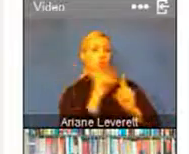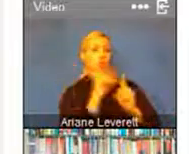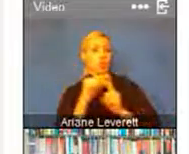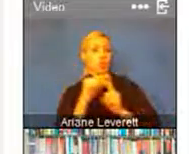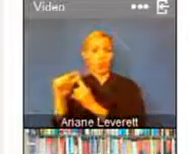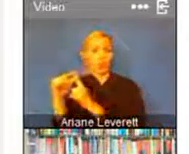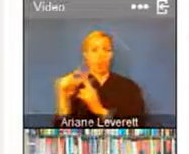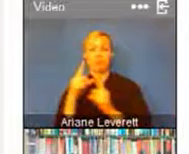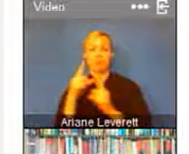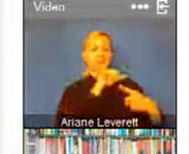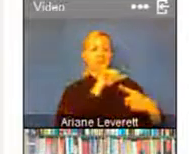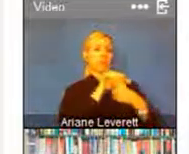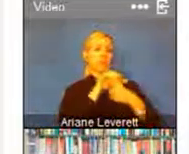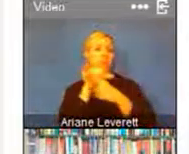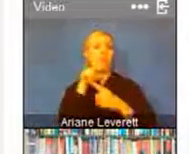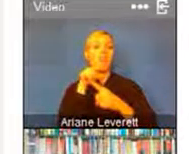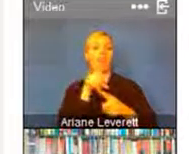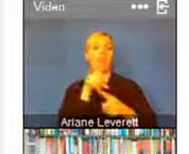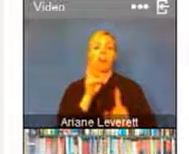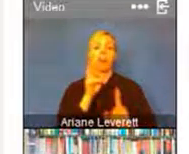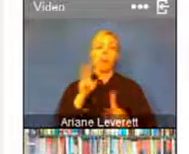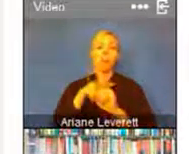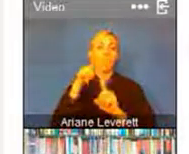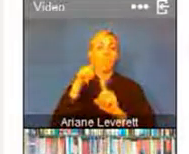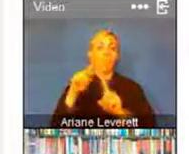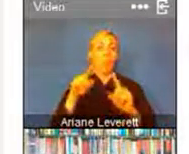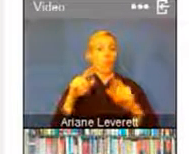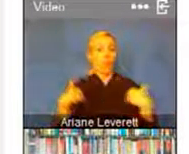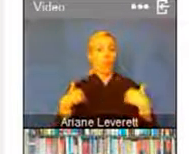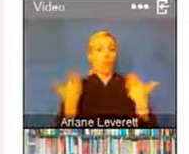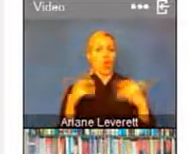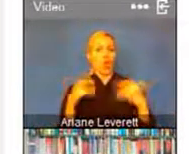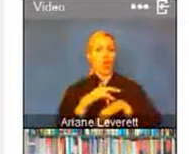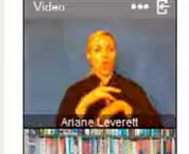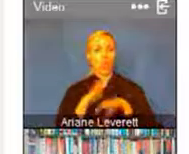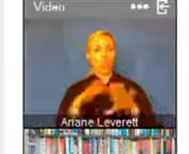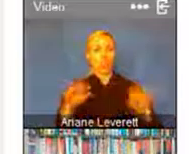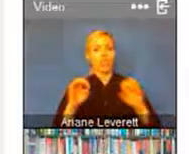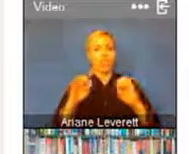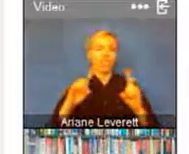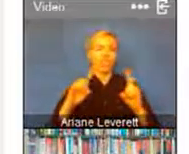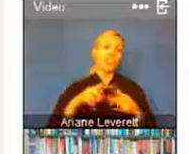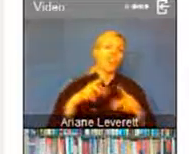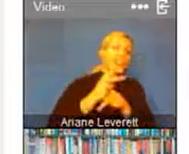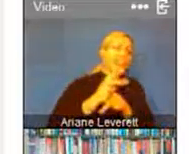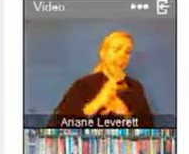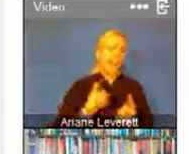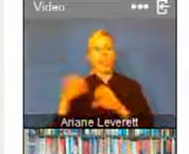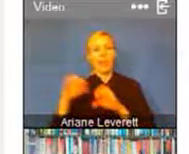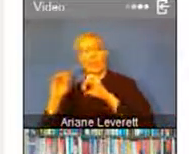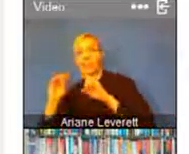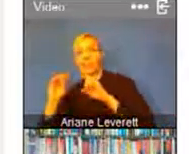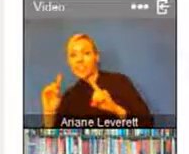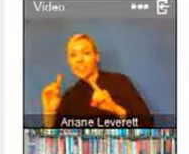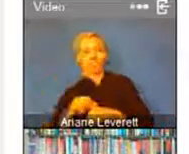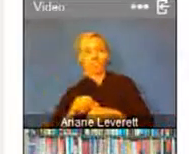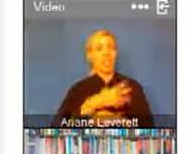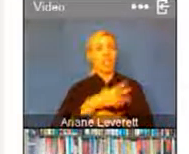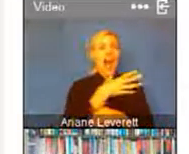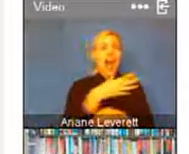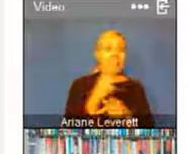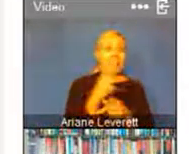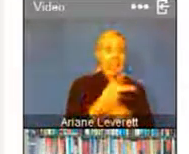side too. In our study, we actually found out or saw first that there is many